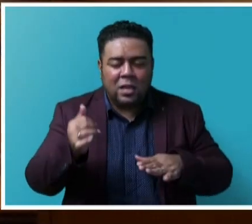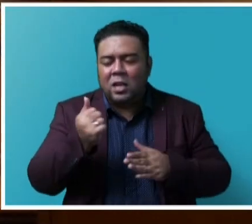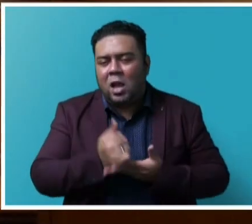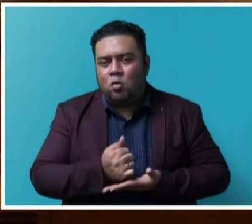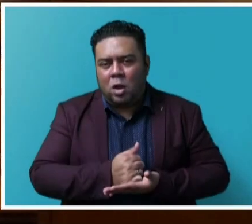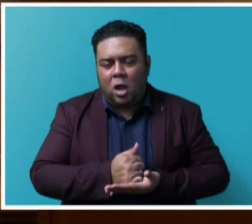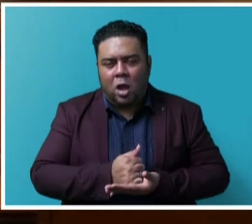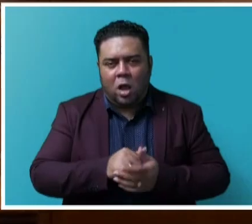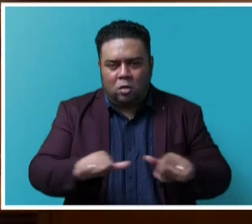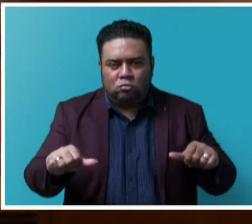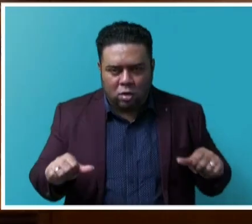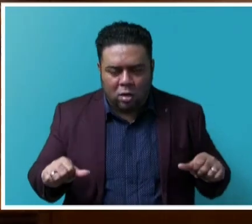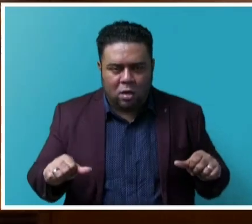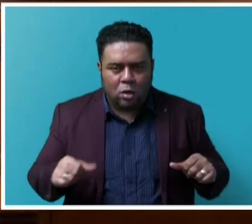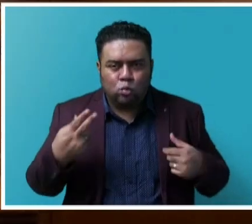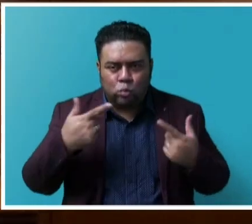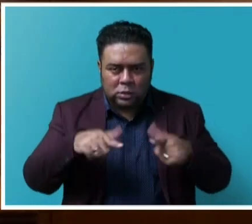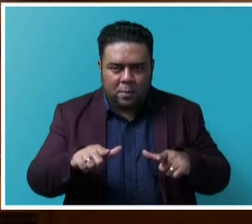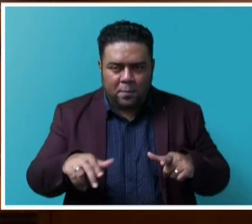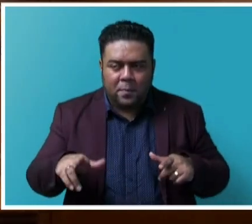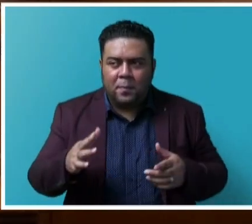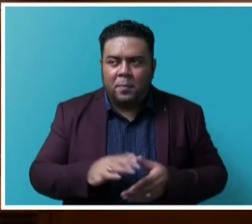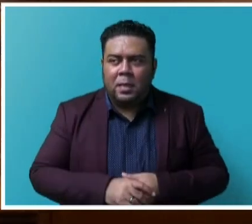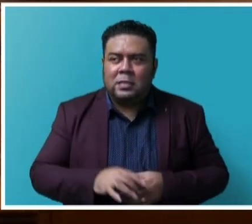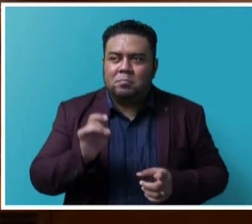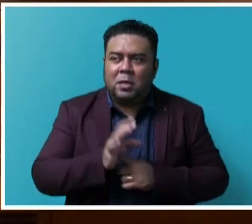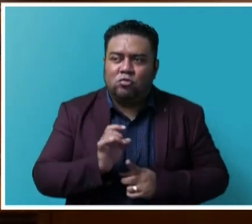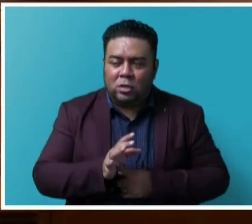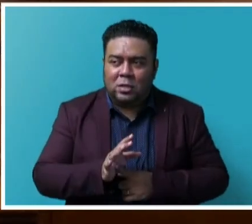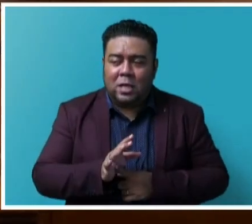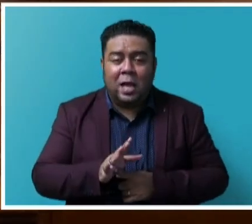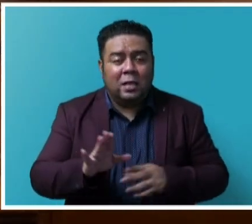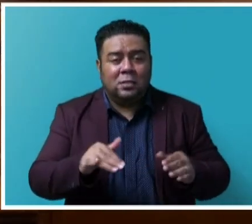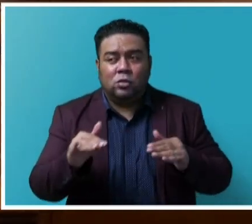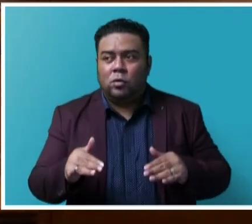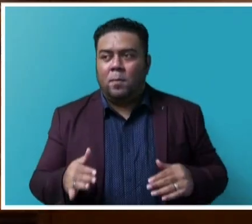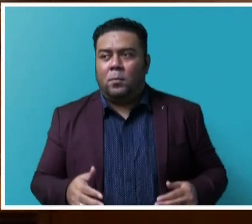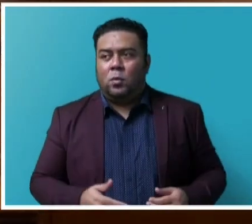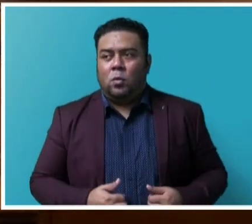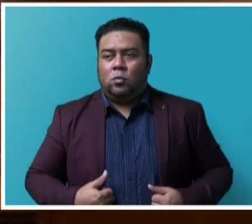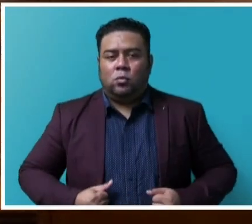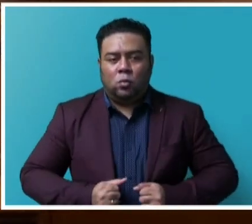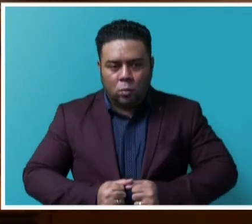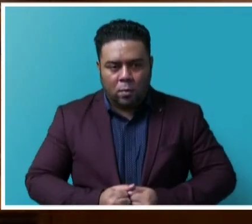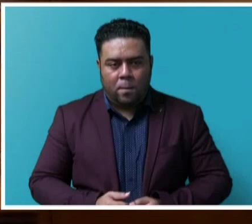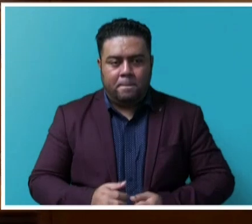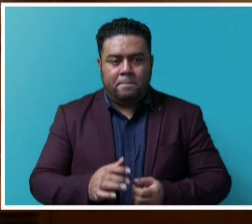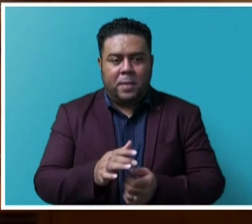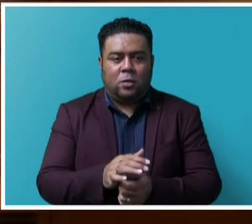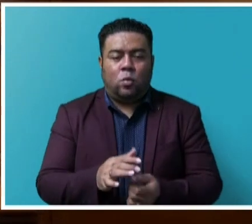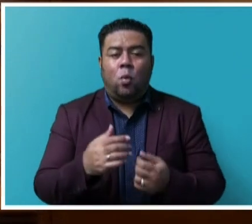and the digital transformation. Special attention will also be given to micro, small, and